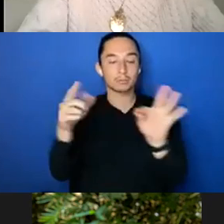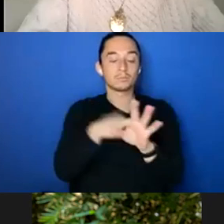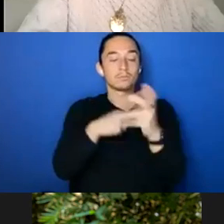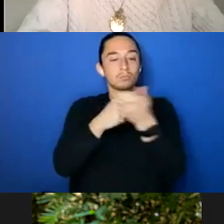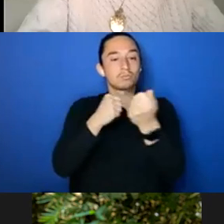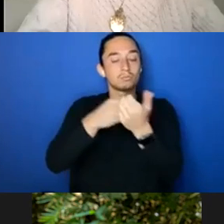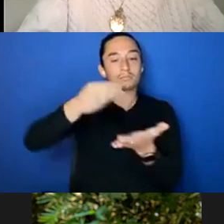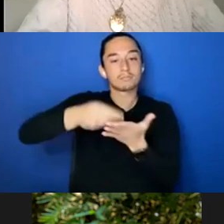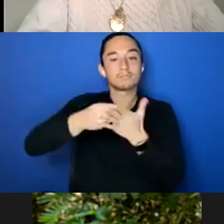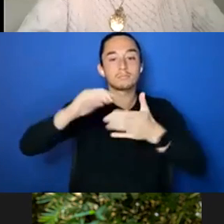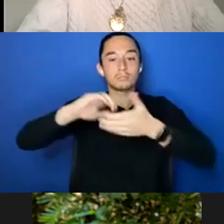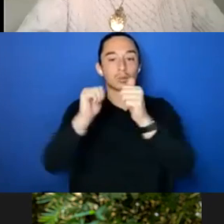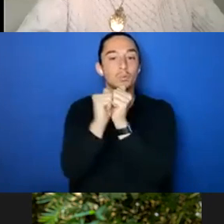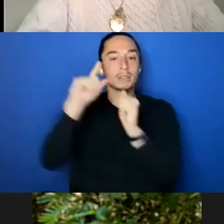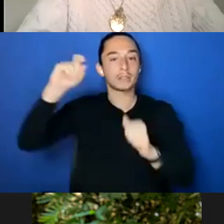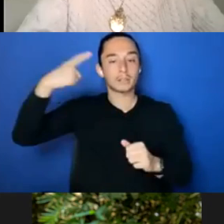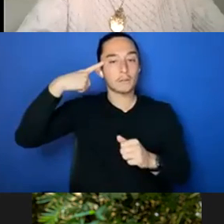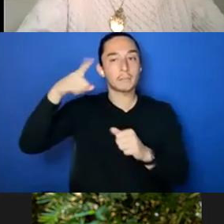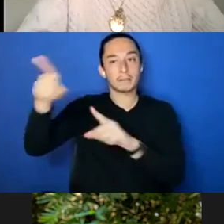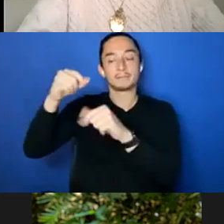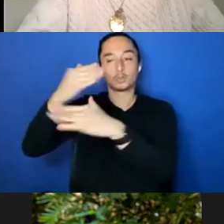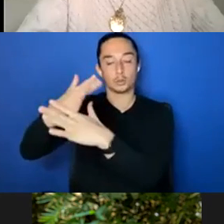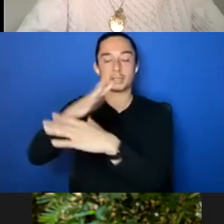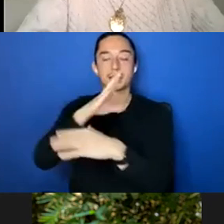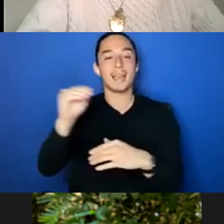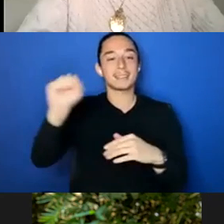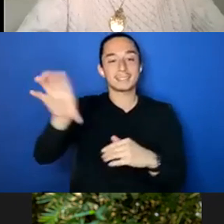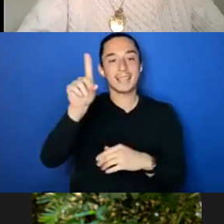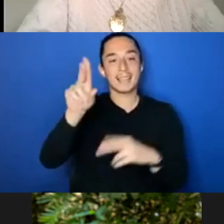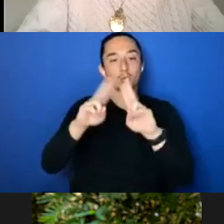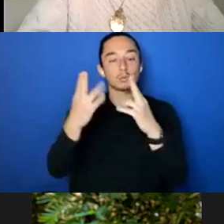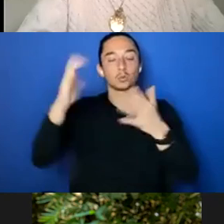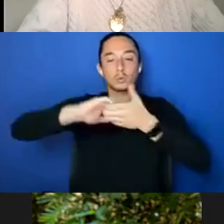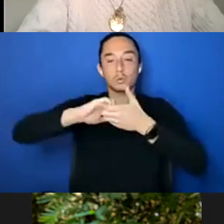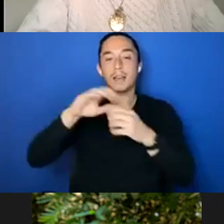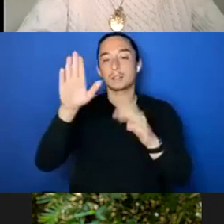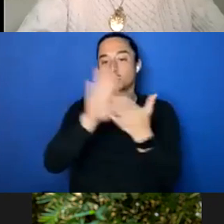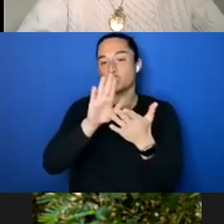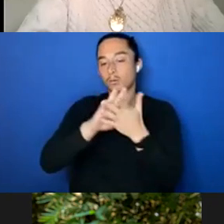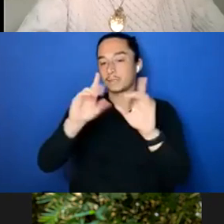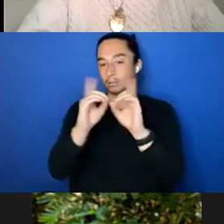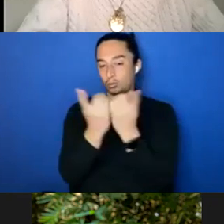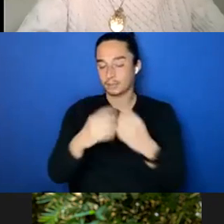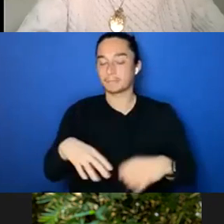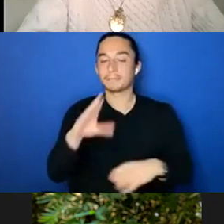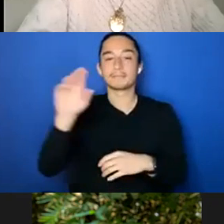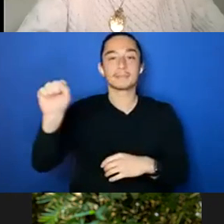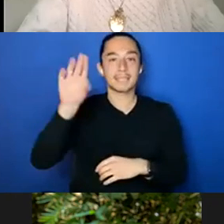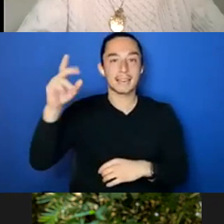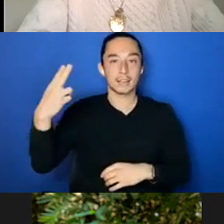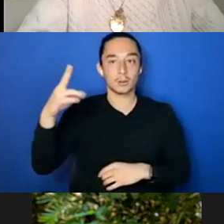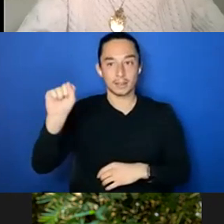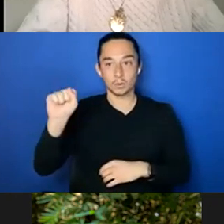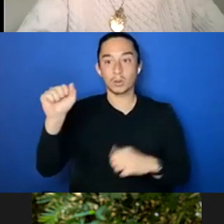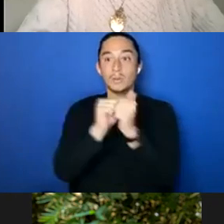with a partnership of the German government, as well as the San Diego Unified School District vis-a-vis San Diego High. With that said,